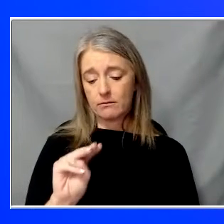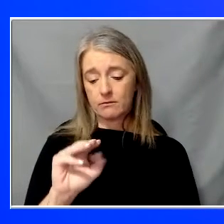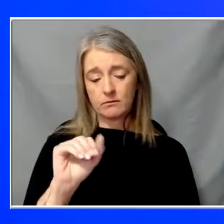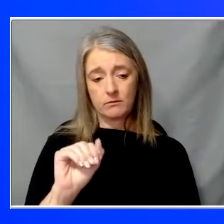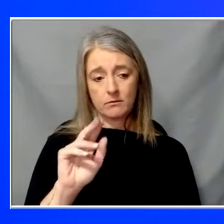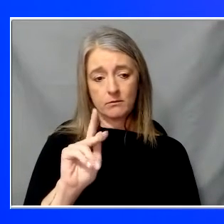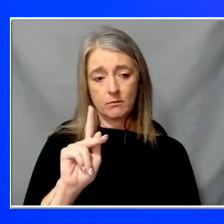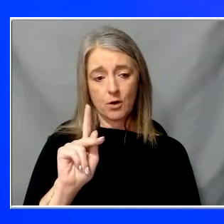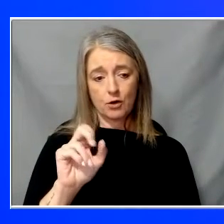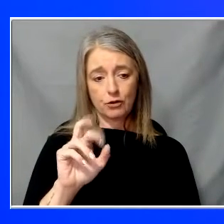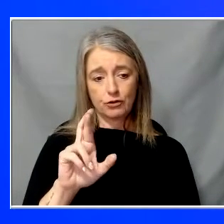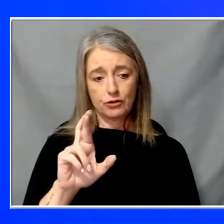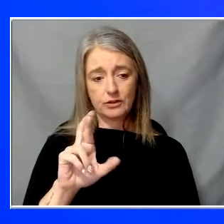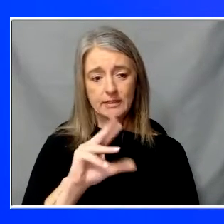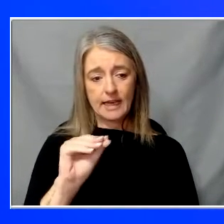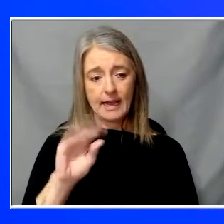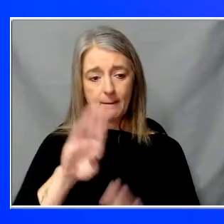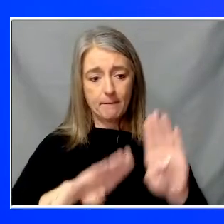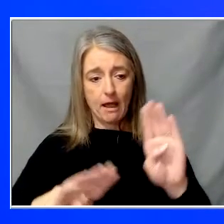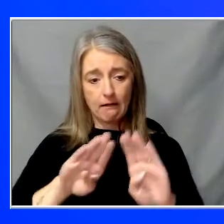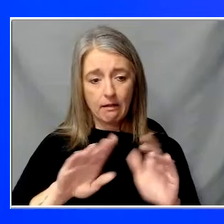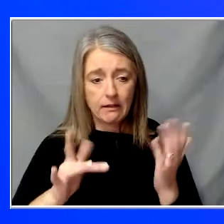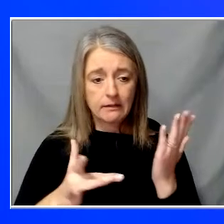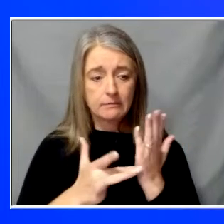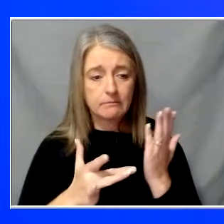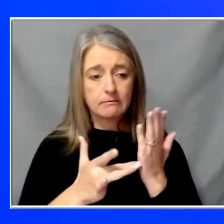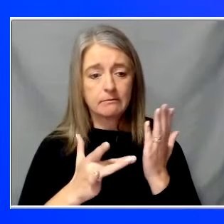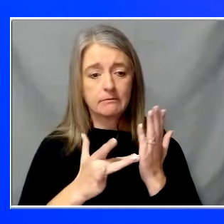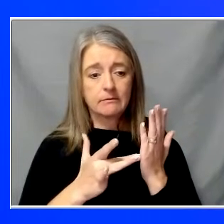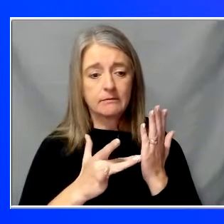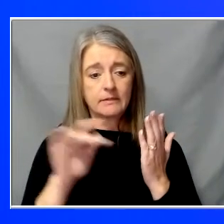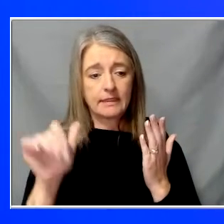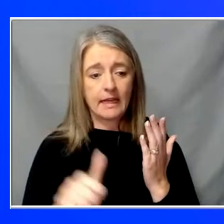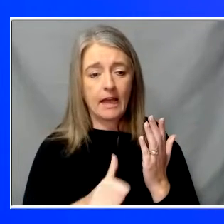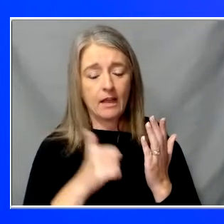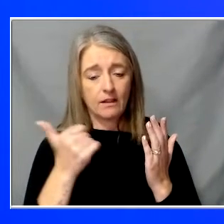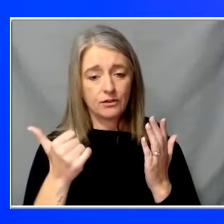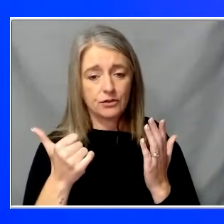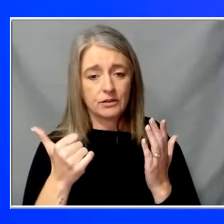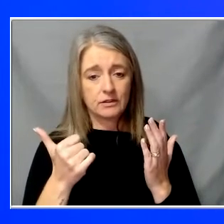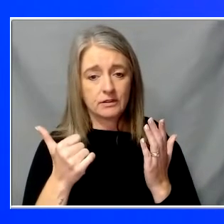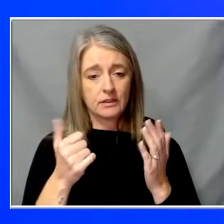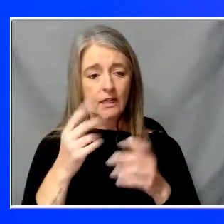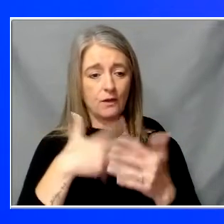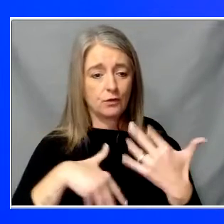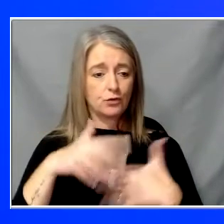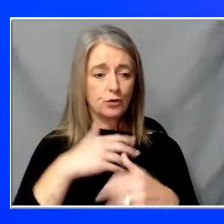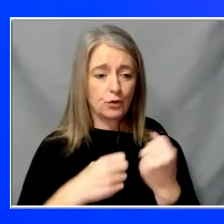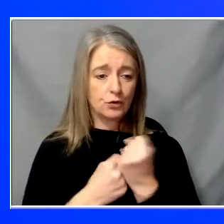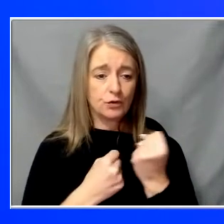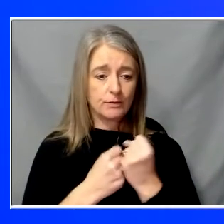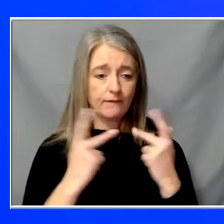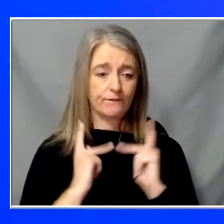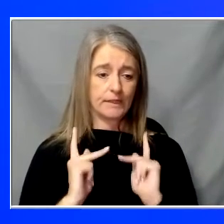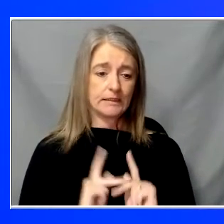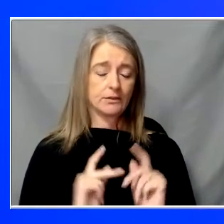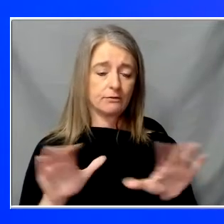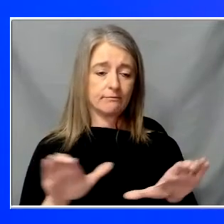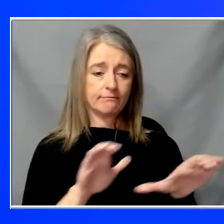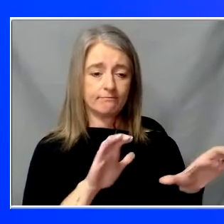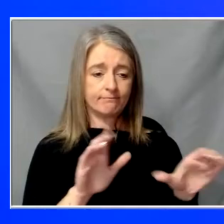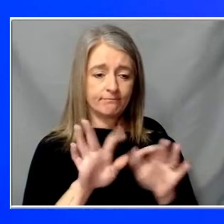most important. Technology is the evolution, and on the other hand, social support, physical activity is also important for